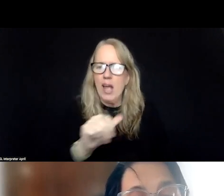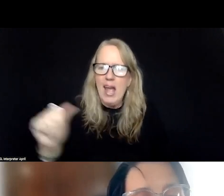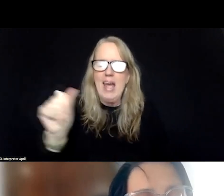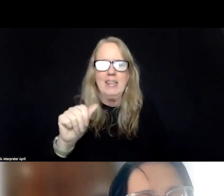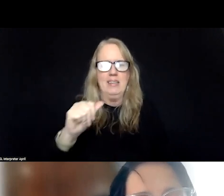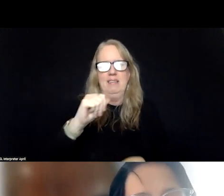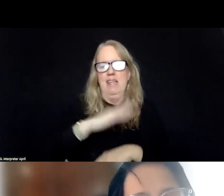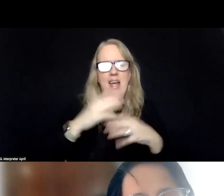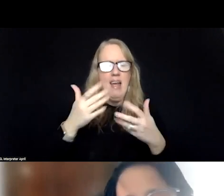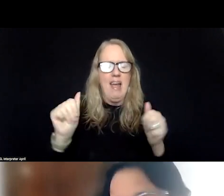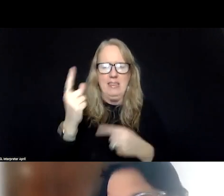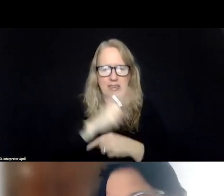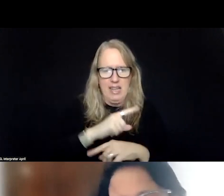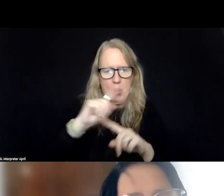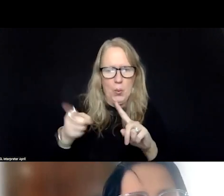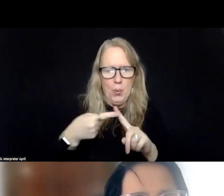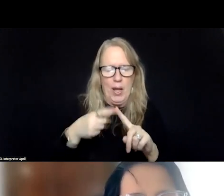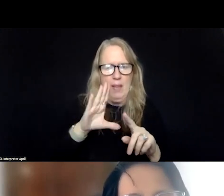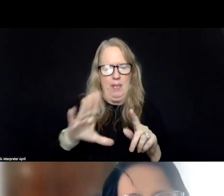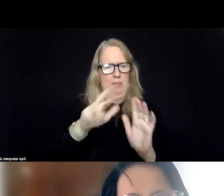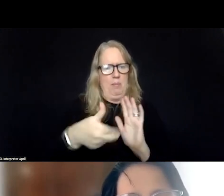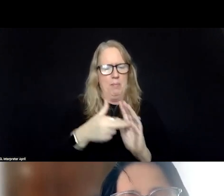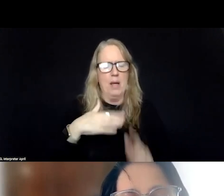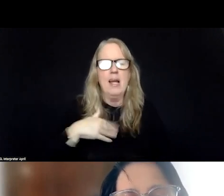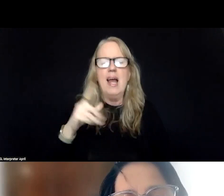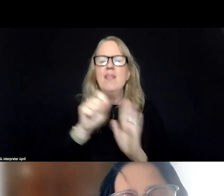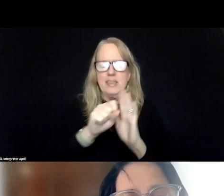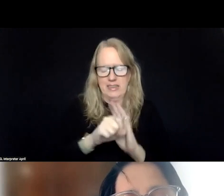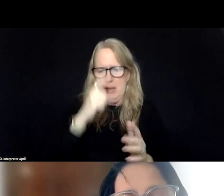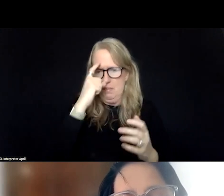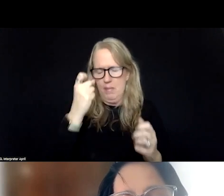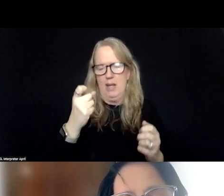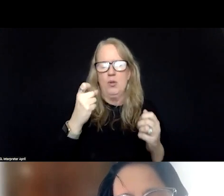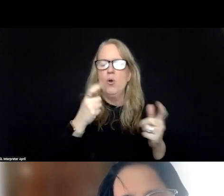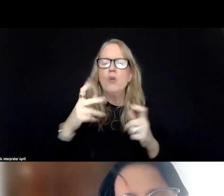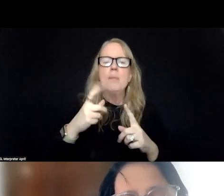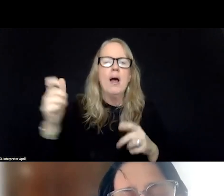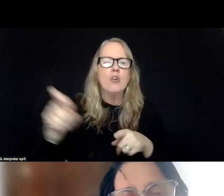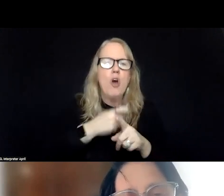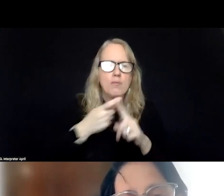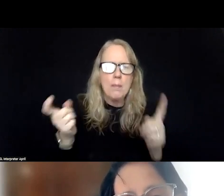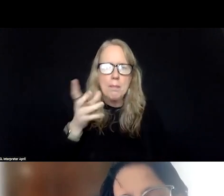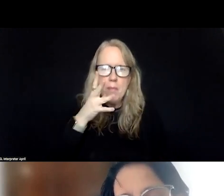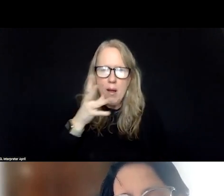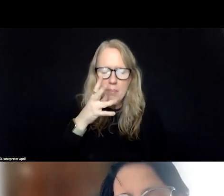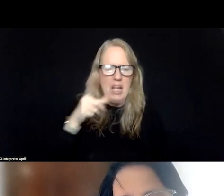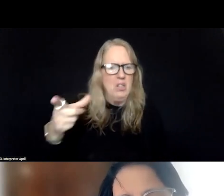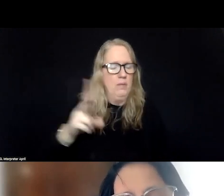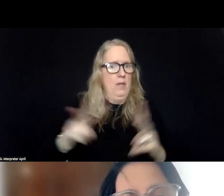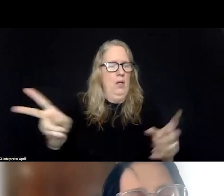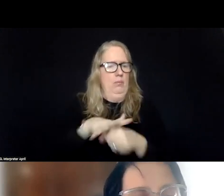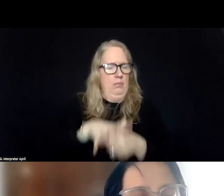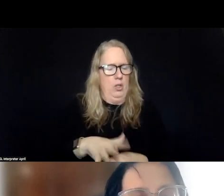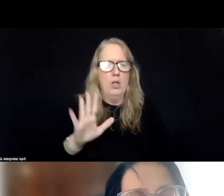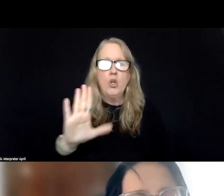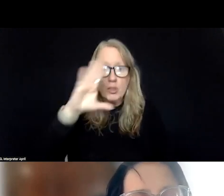day. One was when, in my role as the state medical director in Michigan, I got a call from a mother who was very distressed. Her deaf